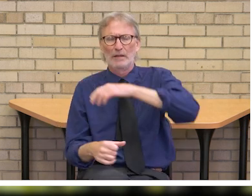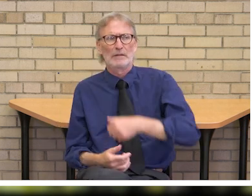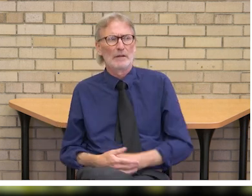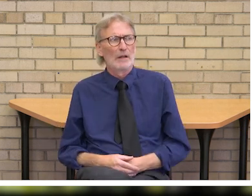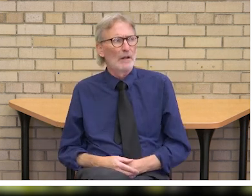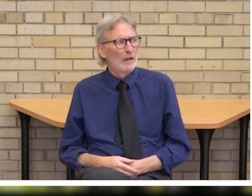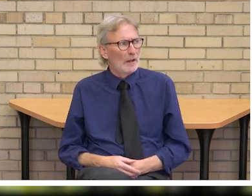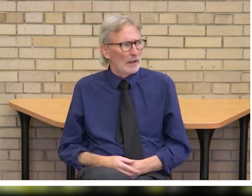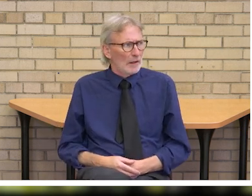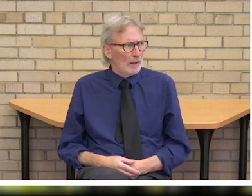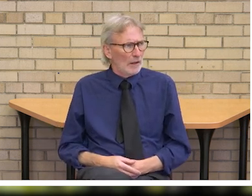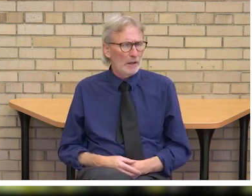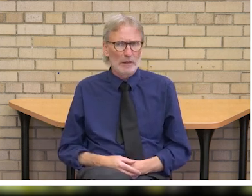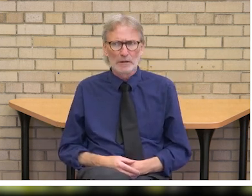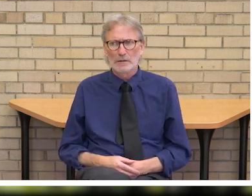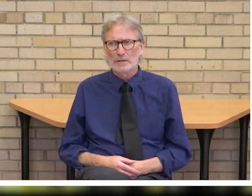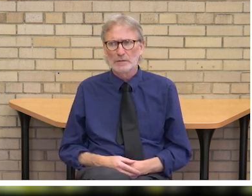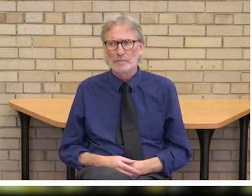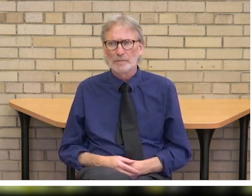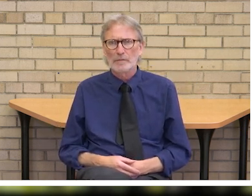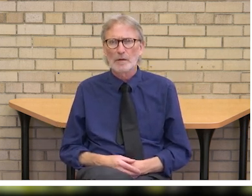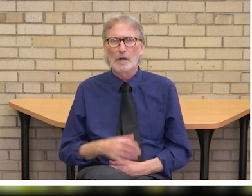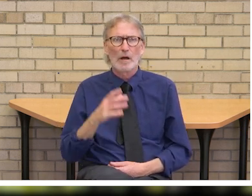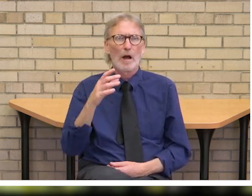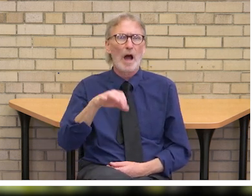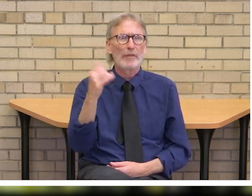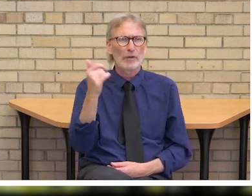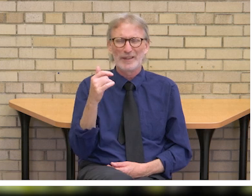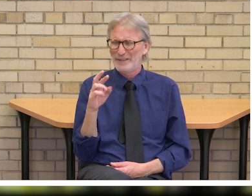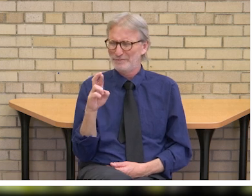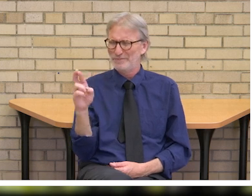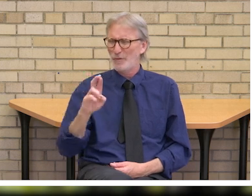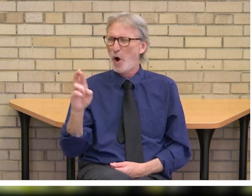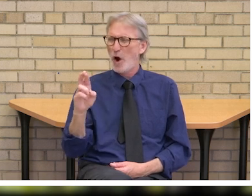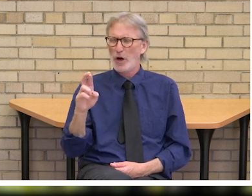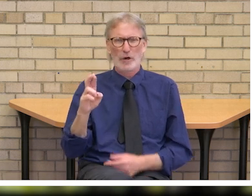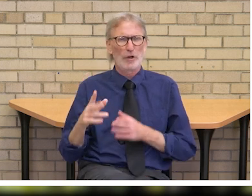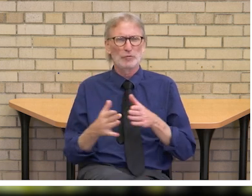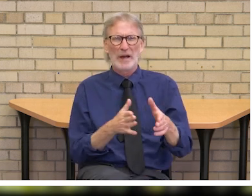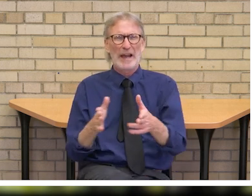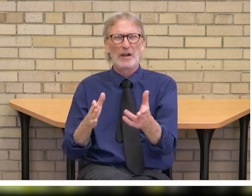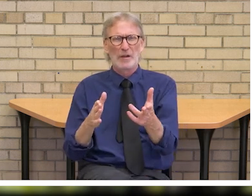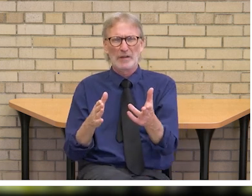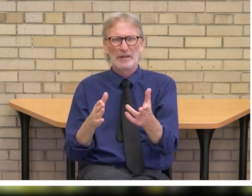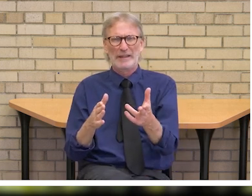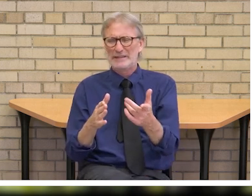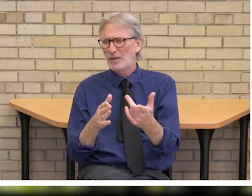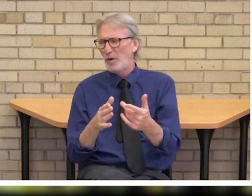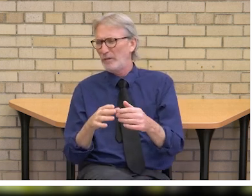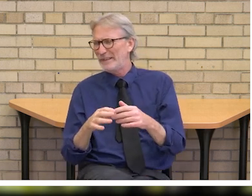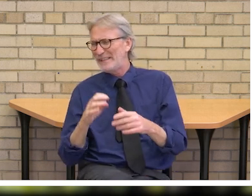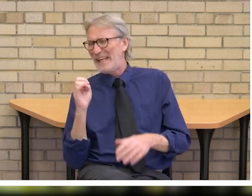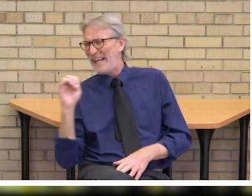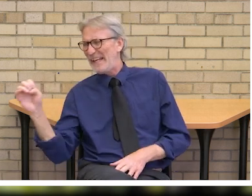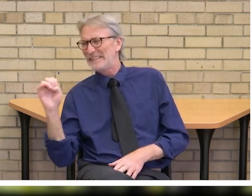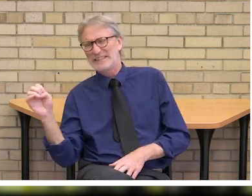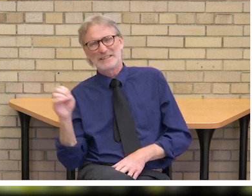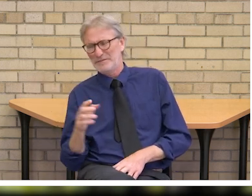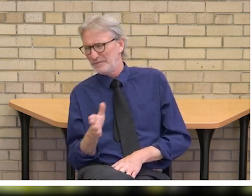There is also the bridle trail, which is kind of squeezed under the east abutment of the